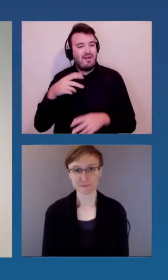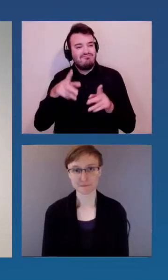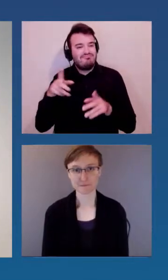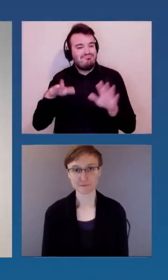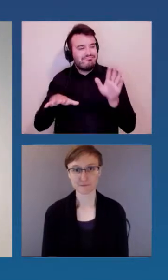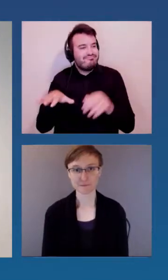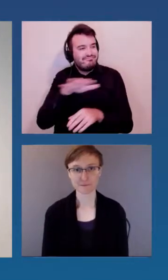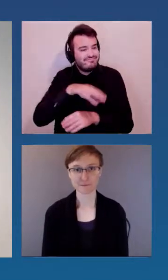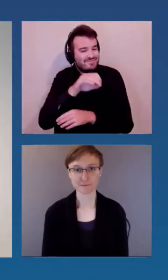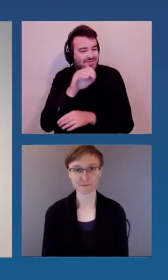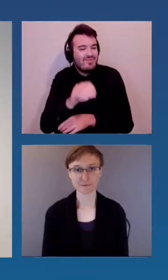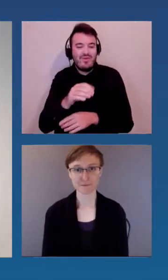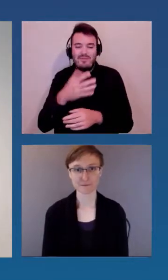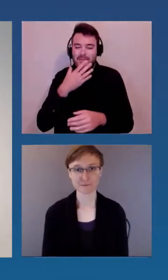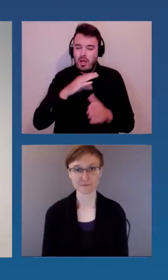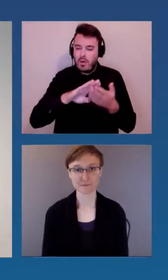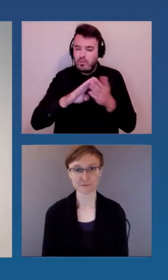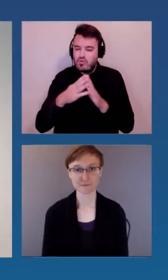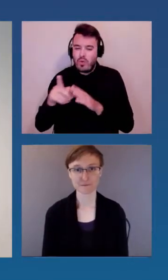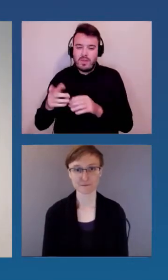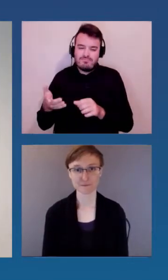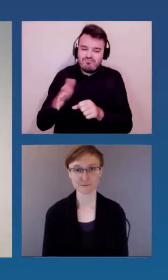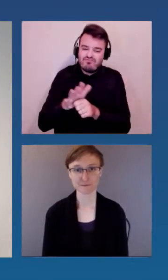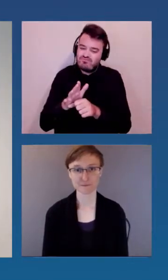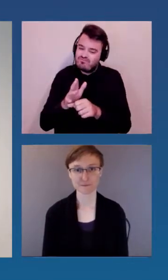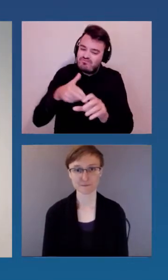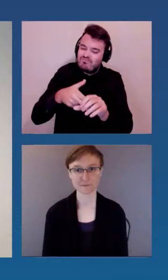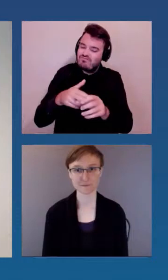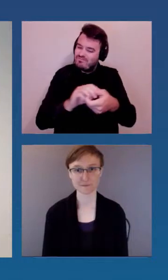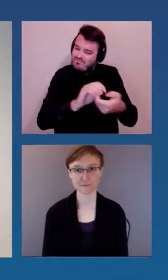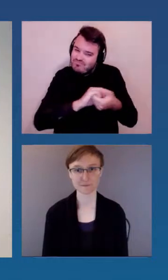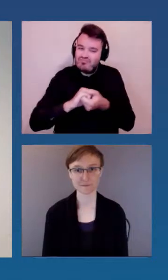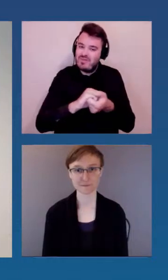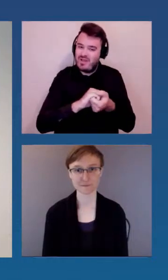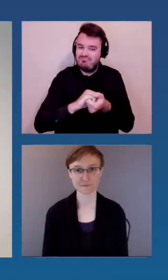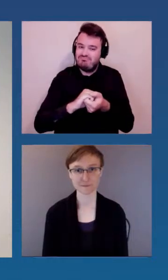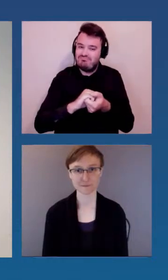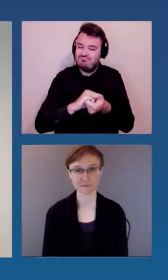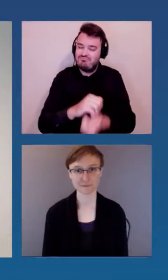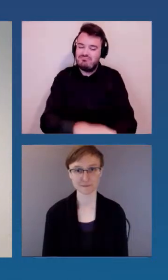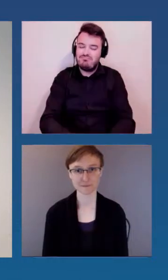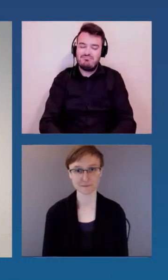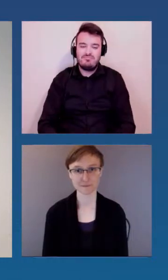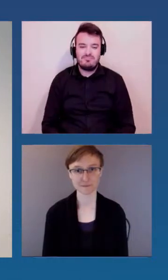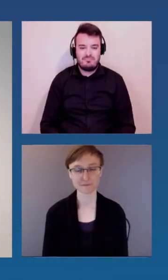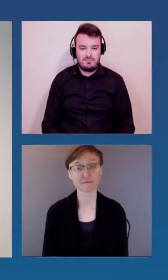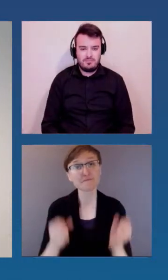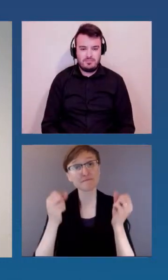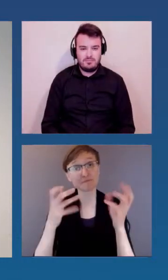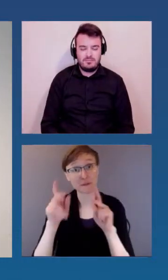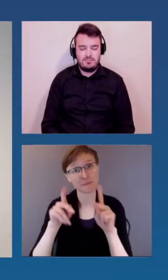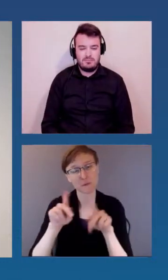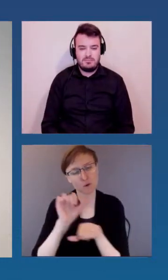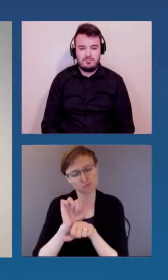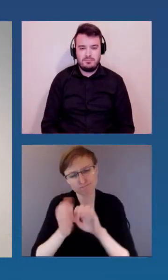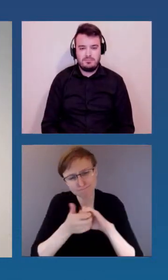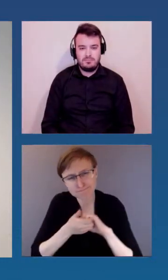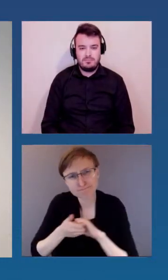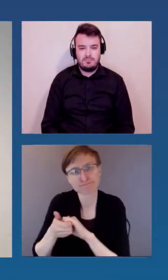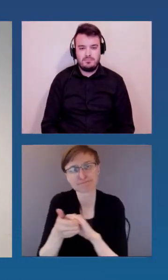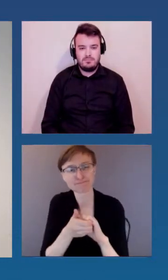school year, being in a new place for some can invite anxiety. And that's at the best of times. There's a lot